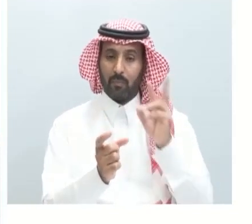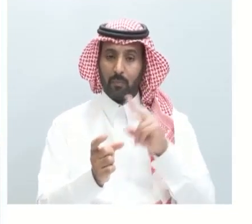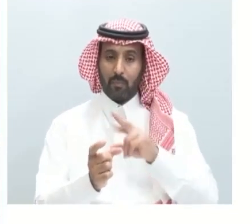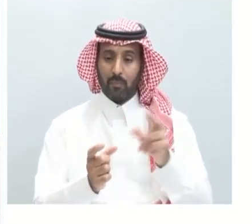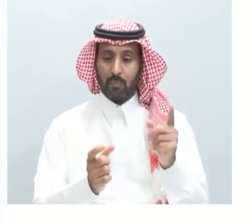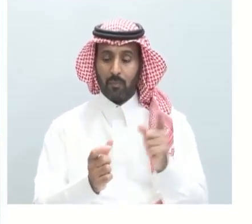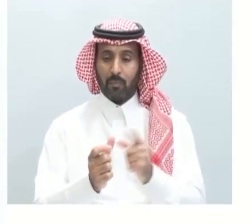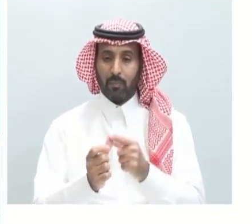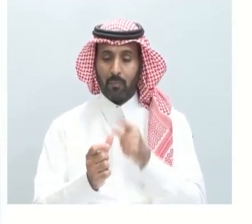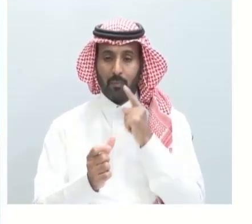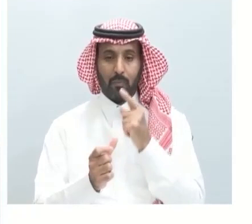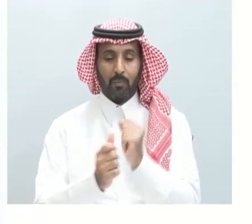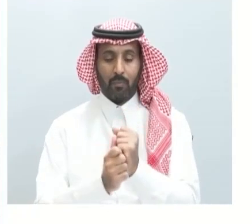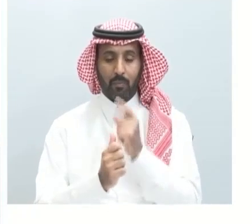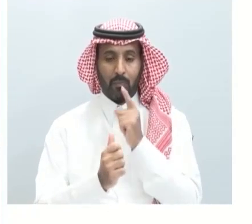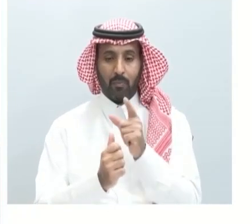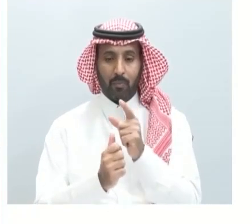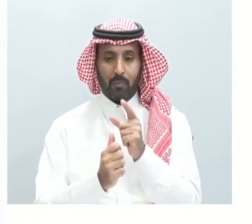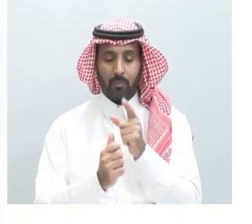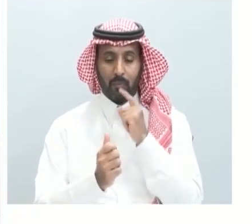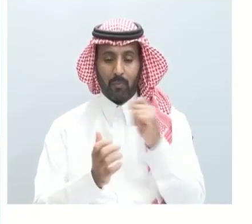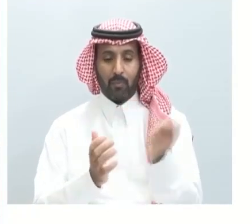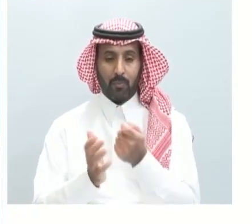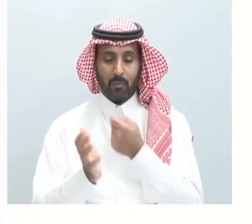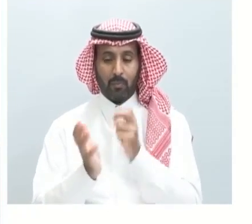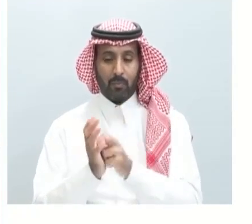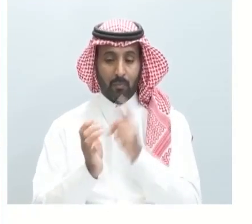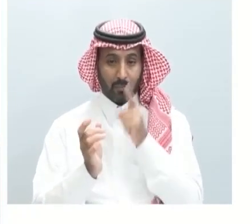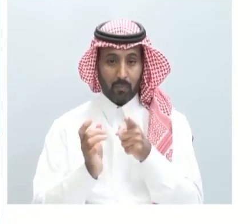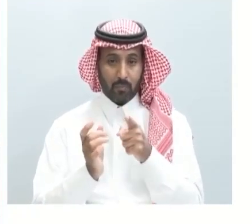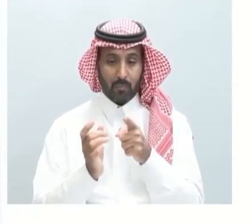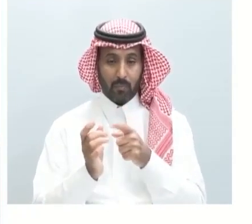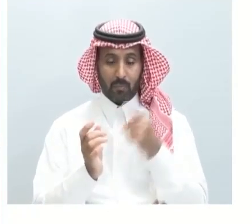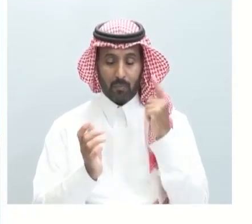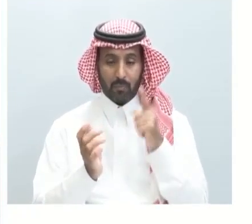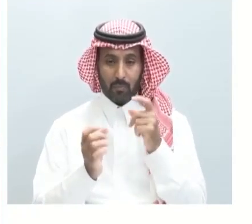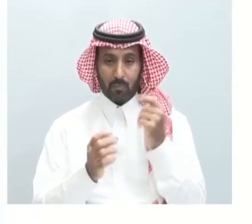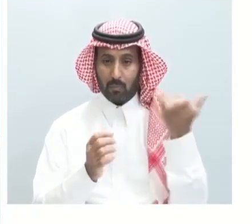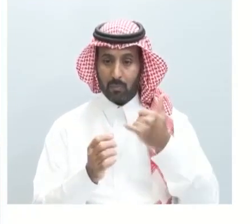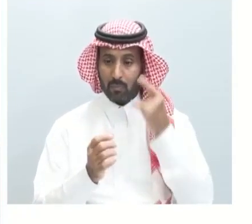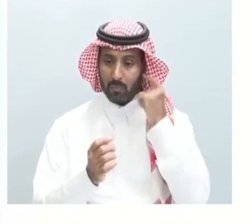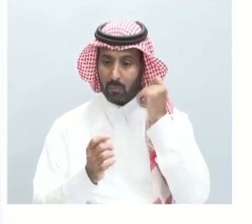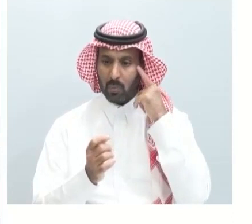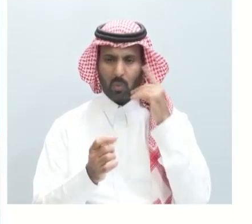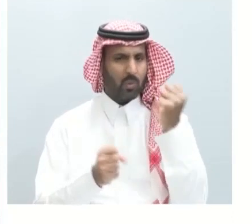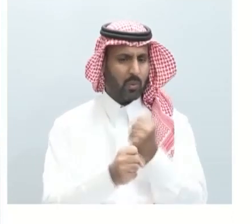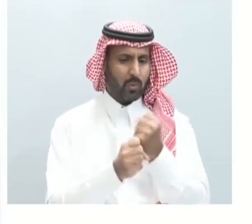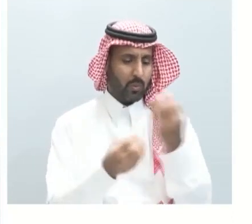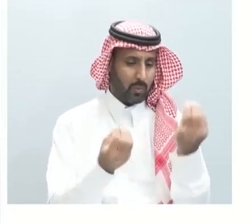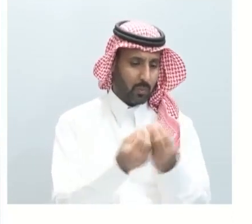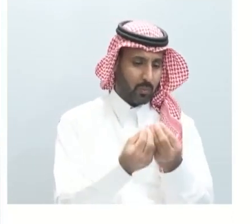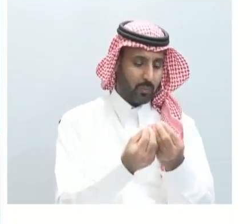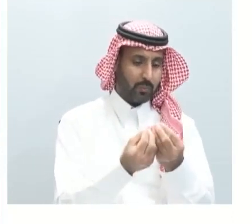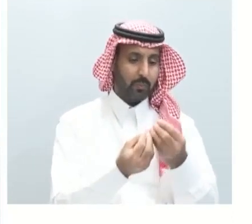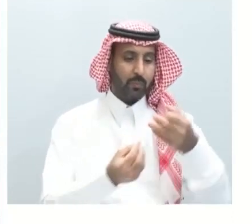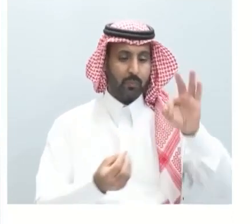in order to make sure your writing is grammatically correct it is important to learn which verbs are used with which